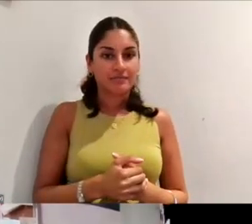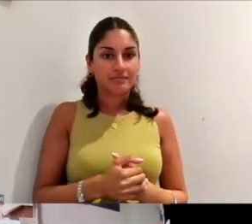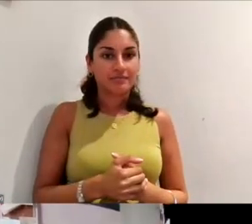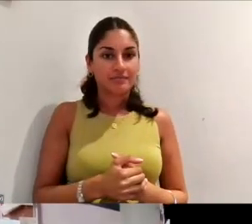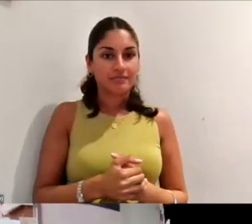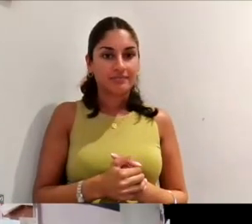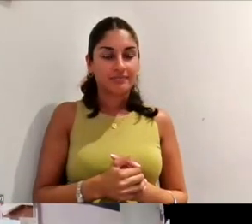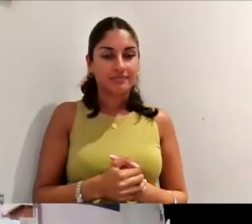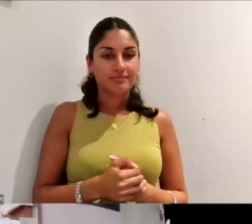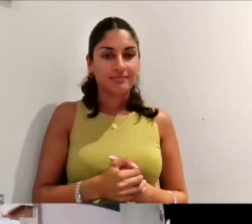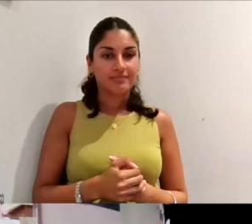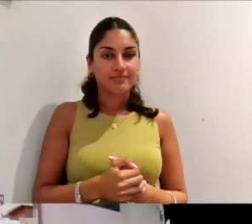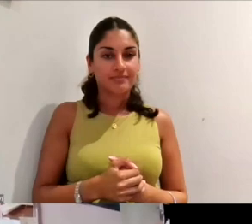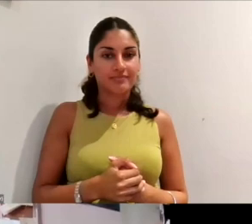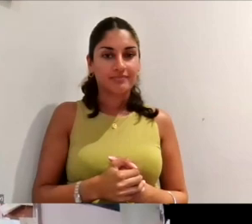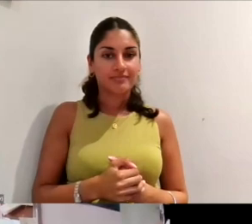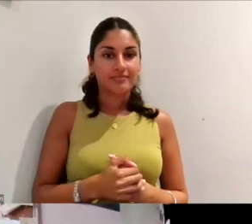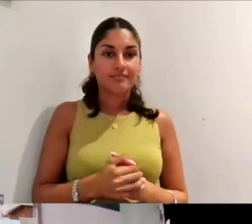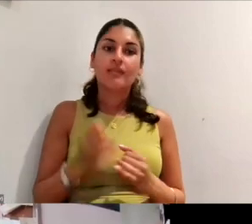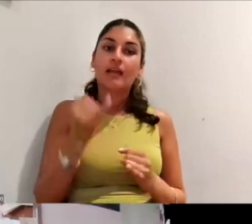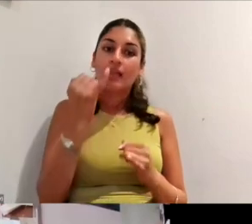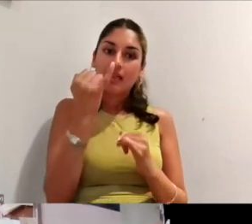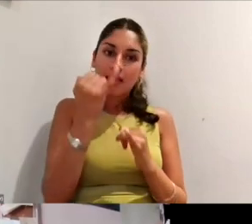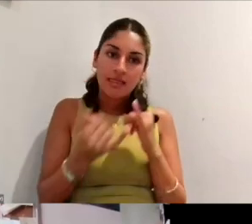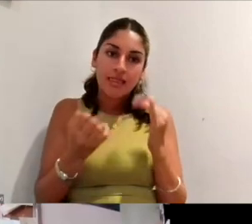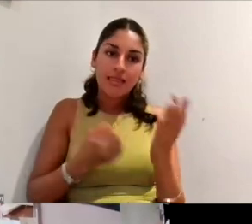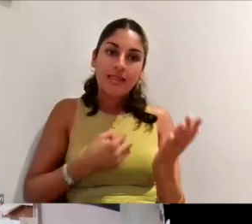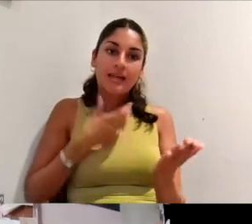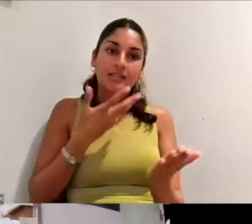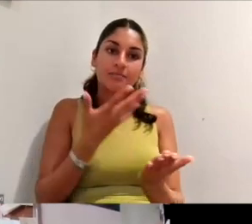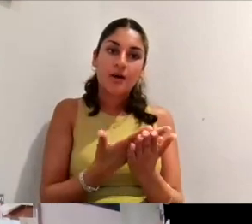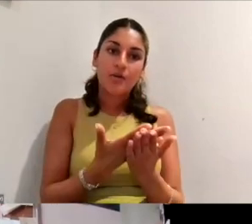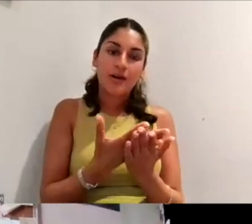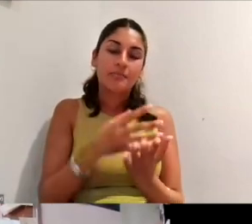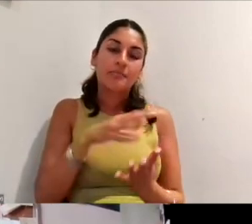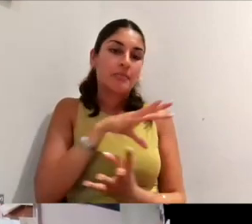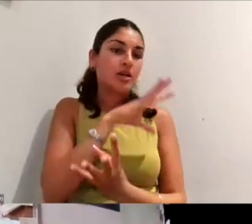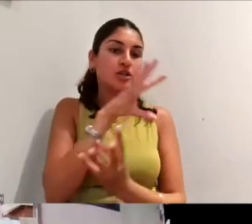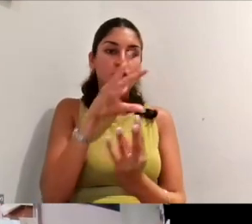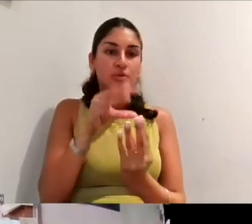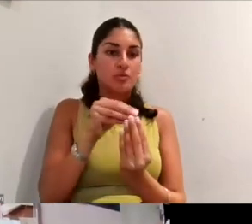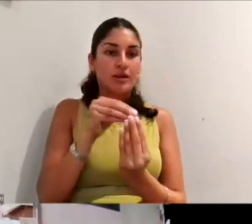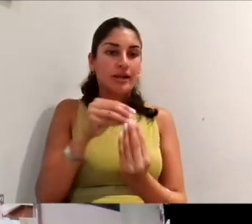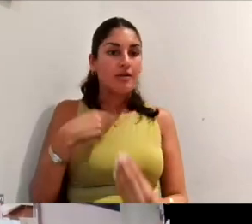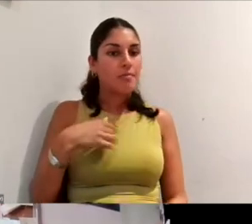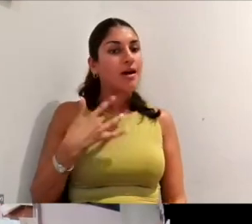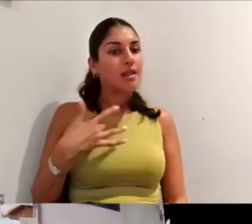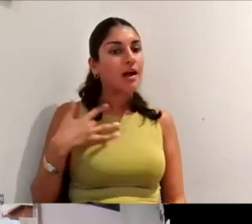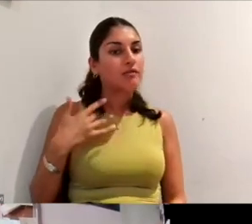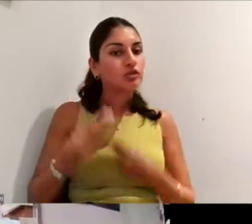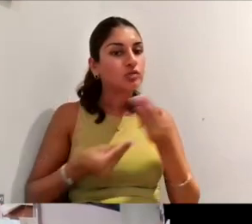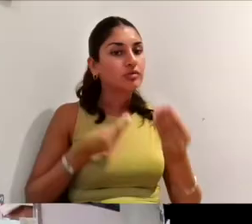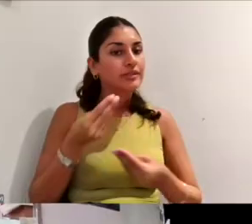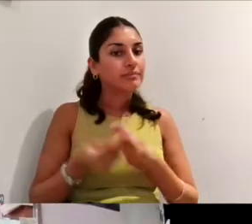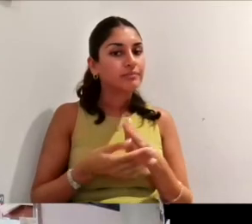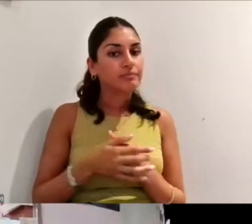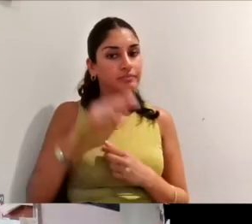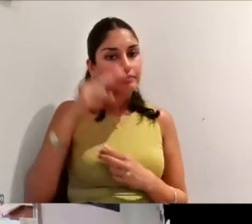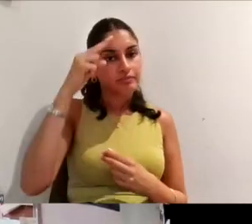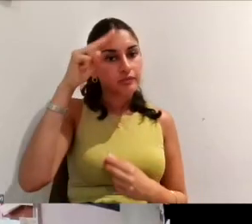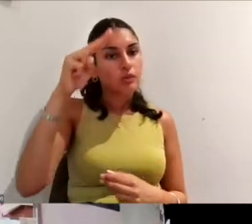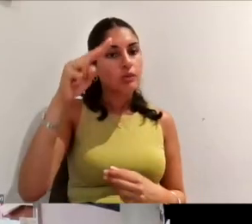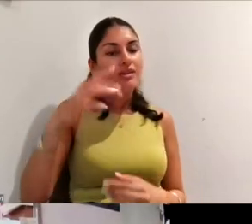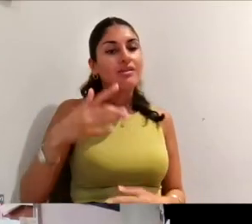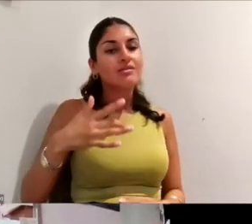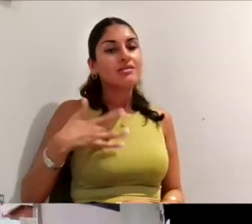poem is, in a nutshell, my life story. It's called